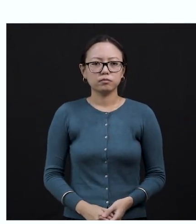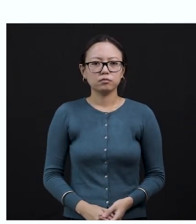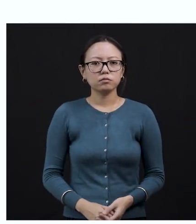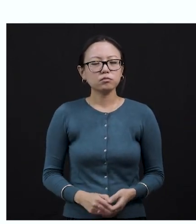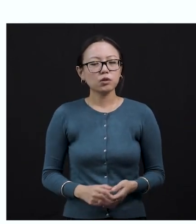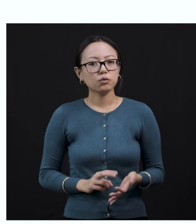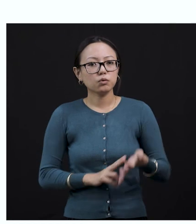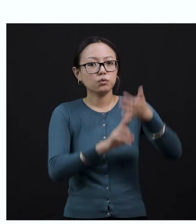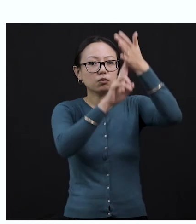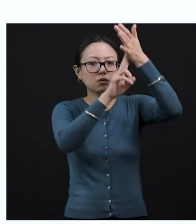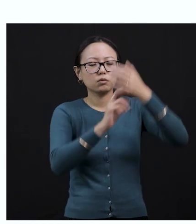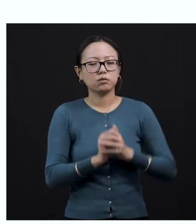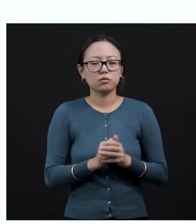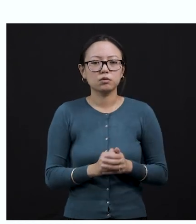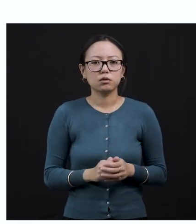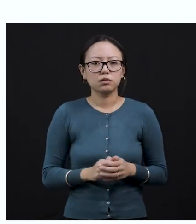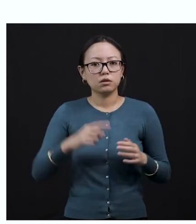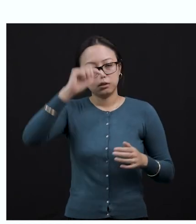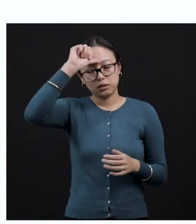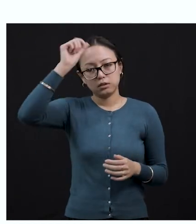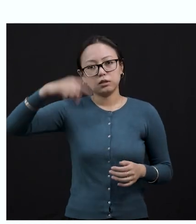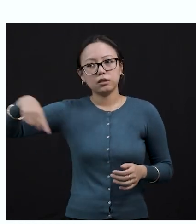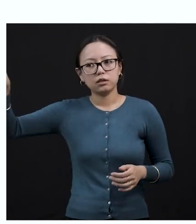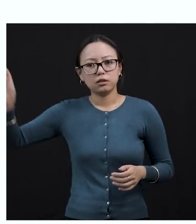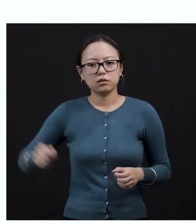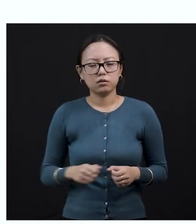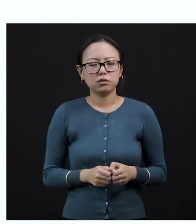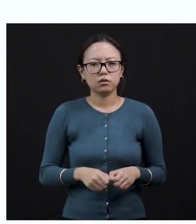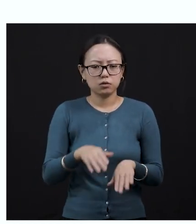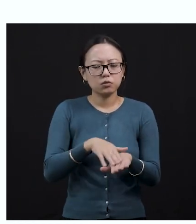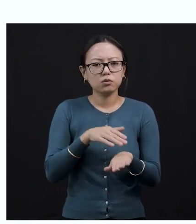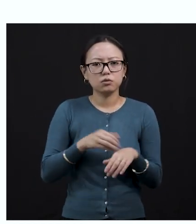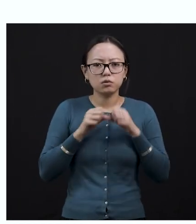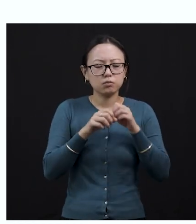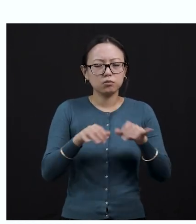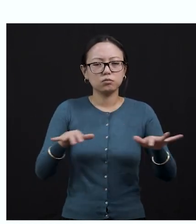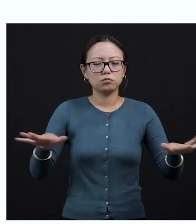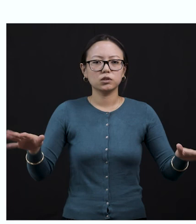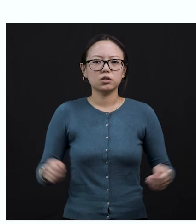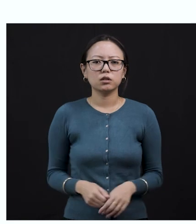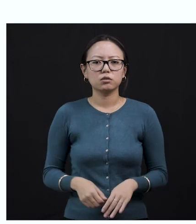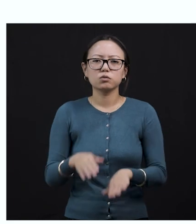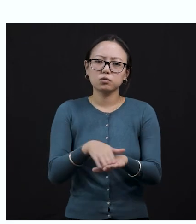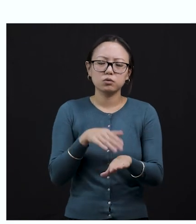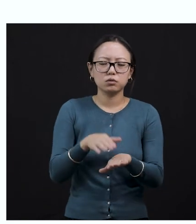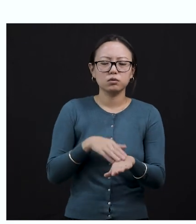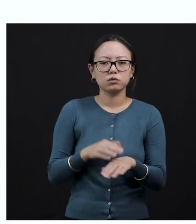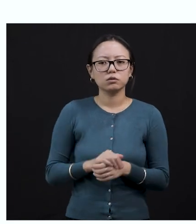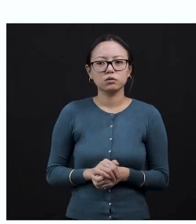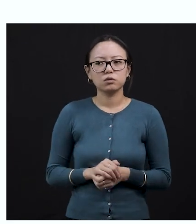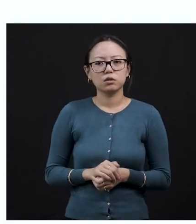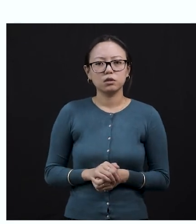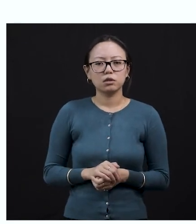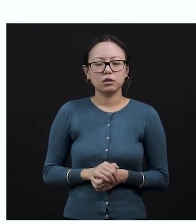these places came under the control of India, right? So for them, those Indians who were living in